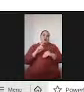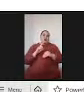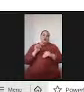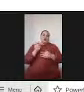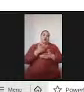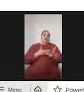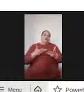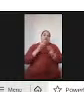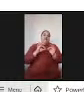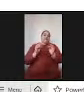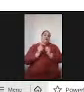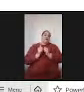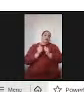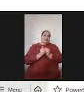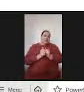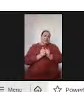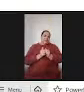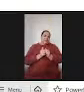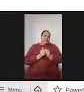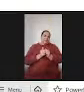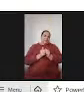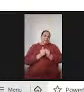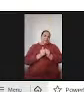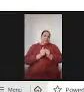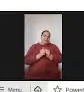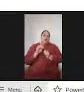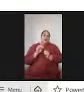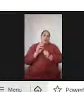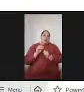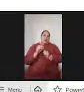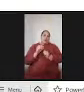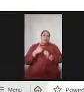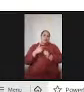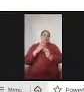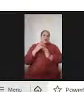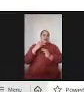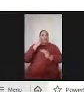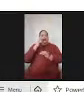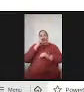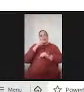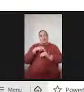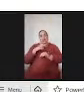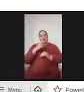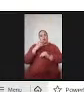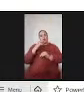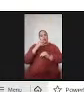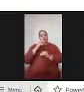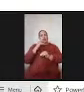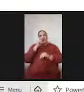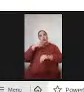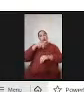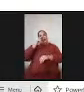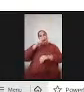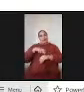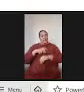those stakeholders. So I just think we need to be